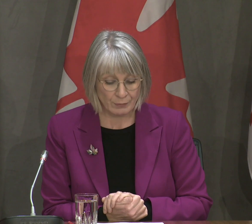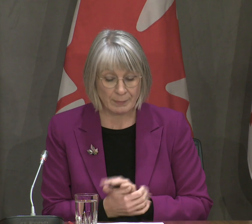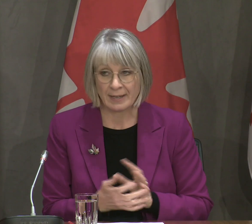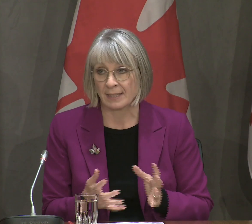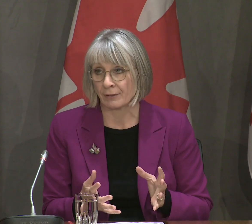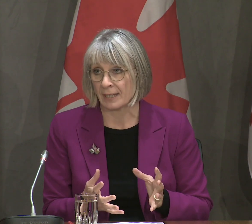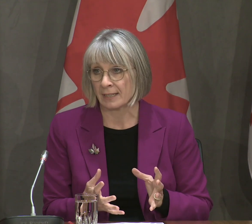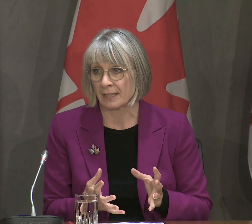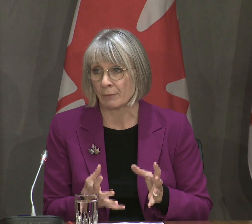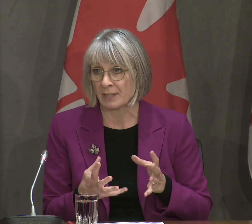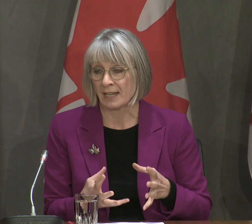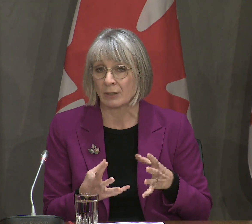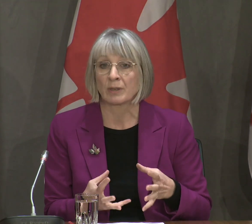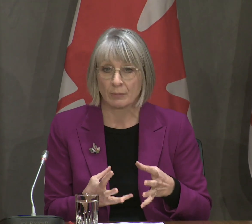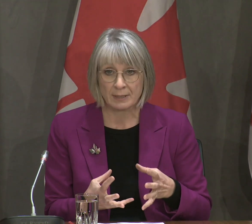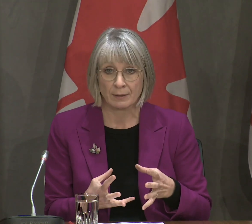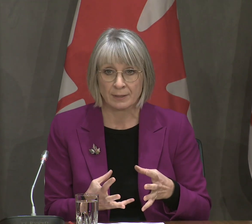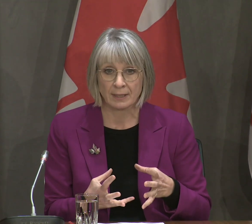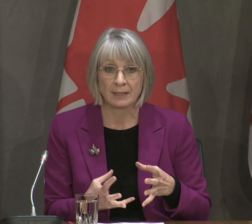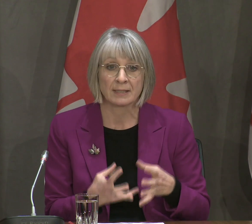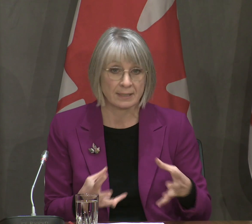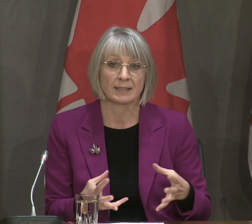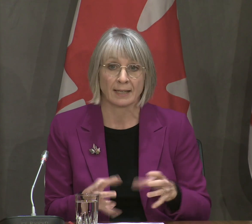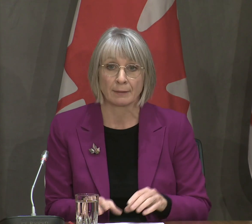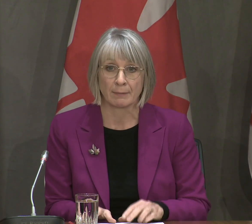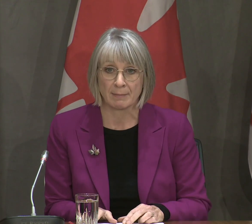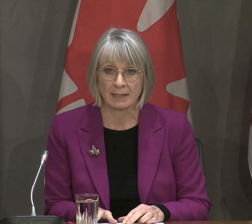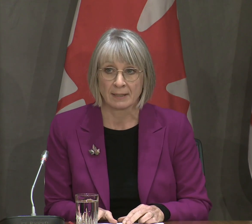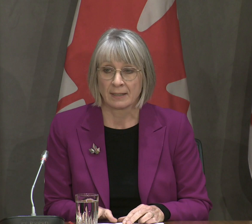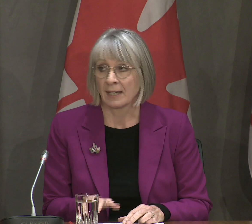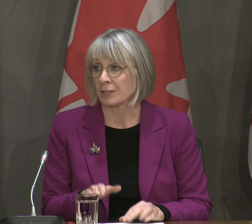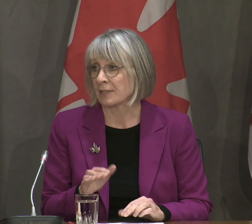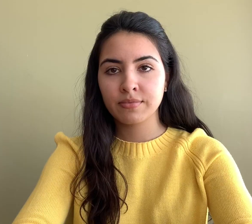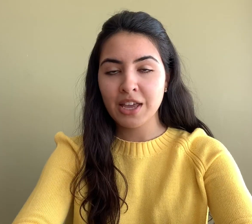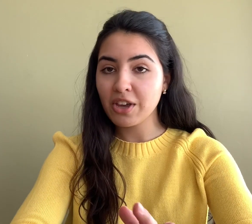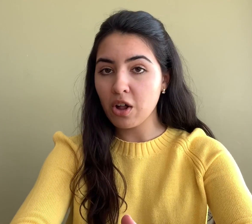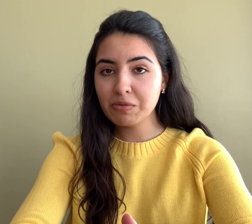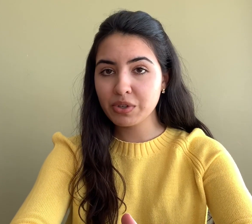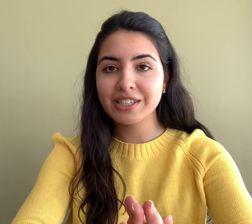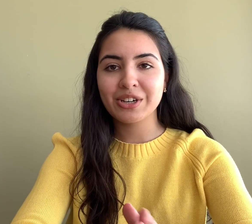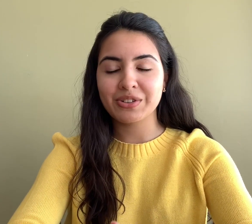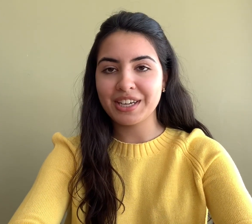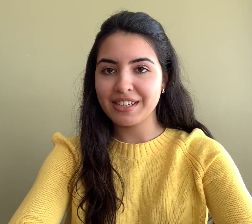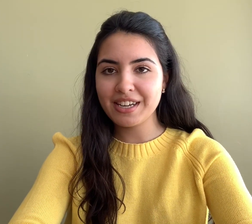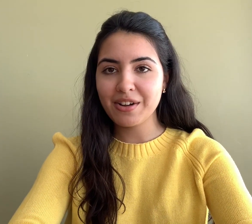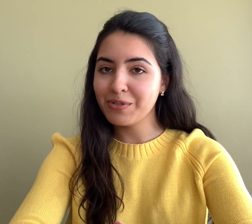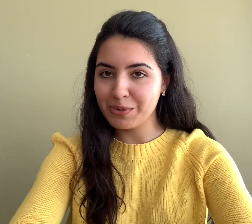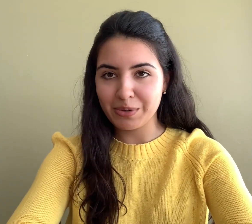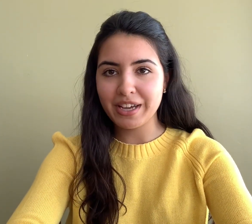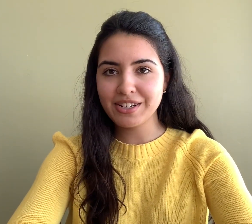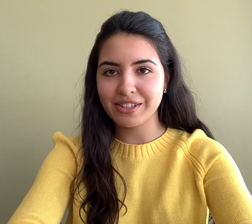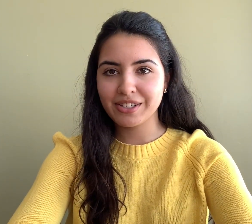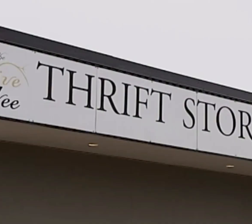forbidden from using public transit to travel to their places of self-isolation. The Olive Tree is currently in need